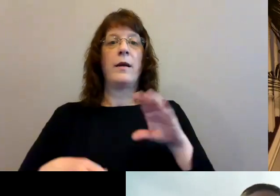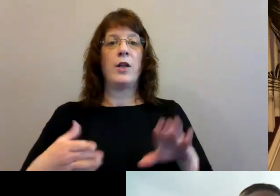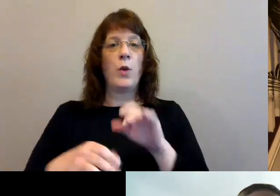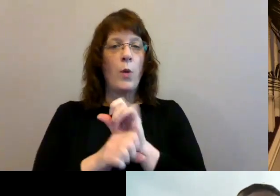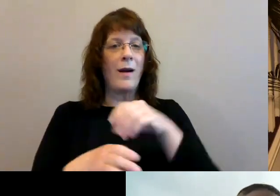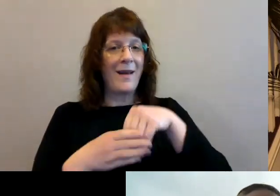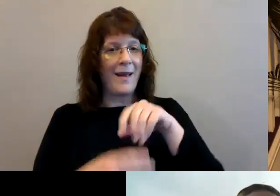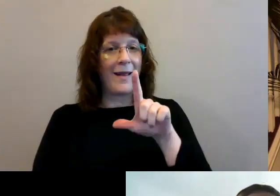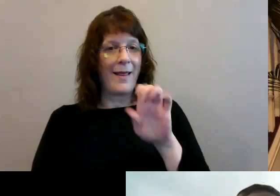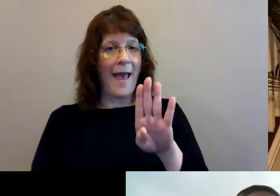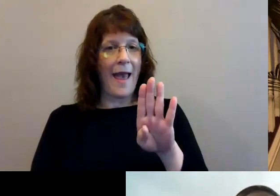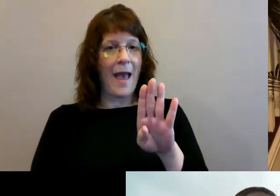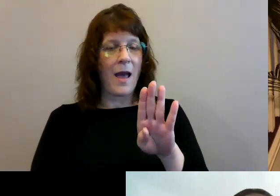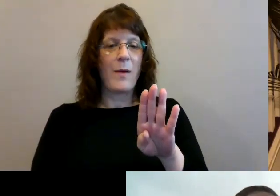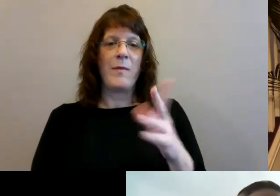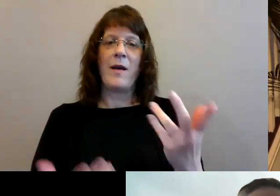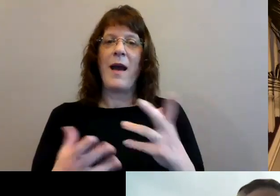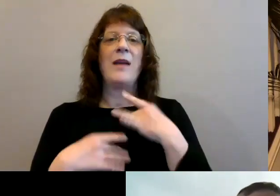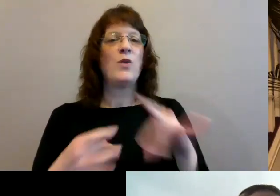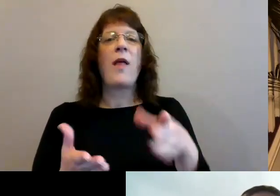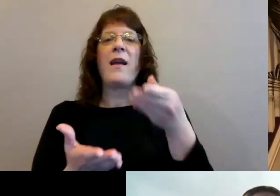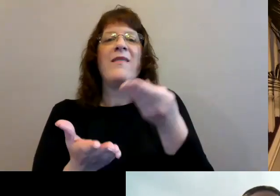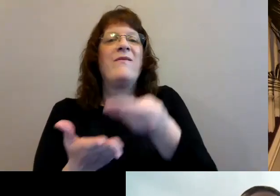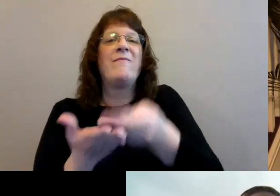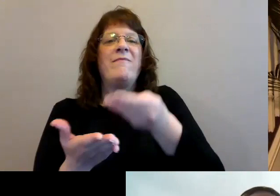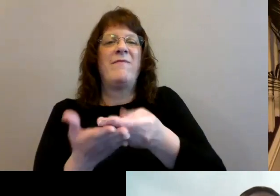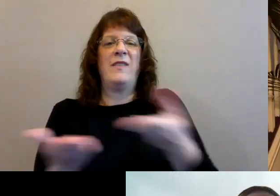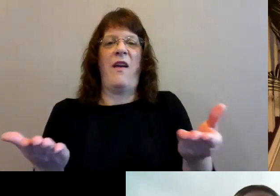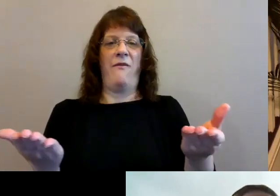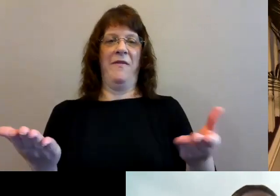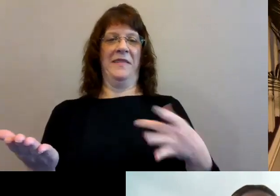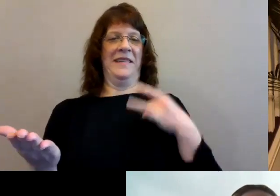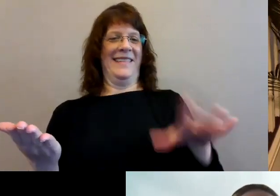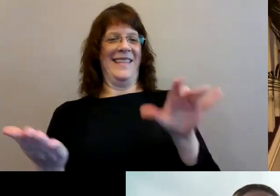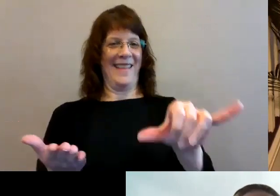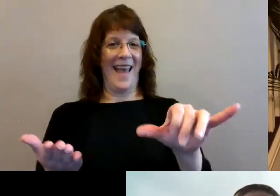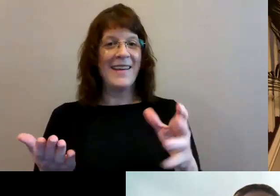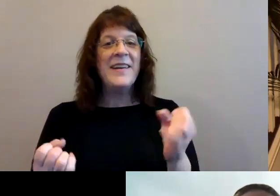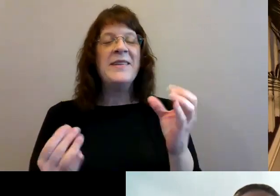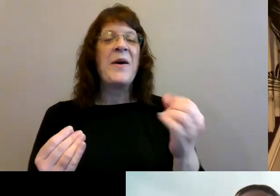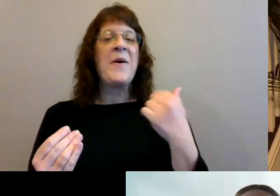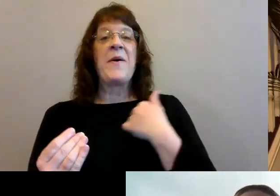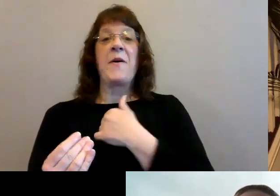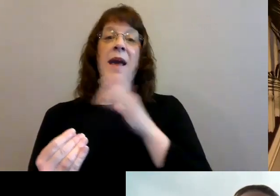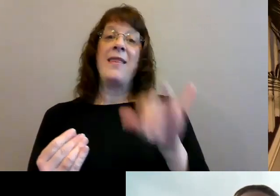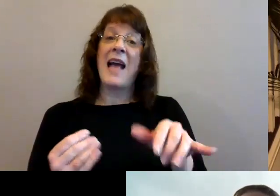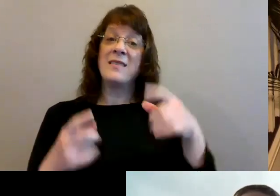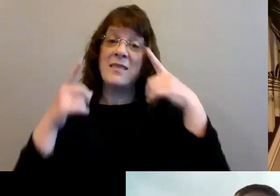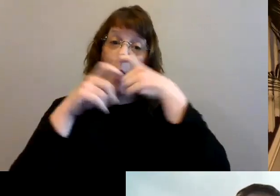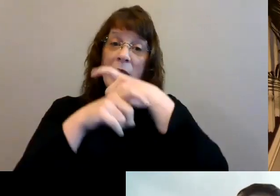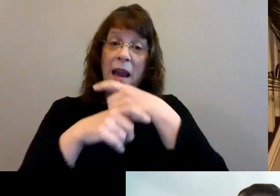lab, is all the financial stuff. So I really dislike that. And so we end up like, and those are complicated.